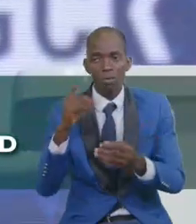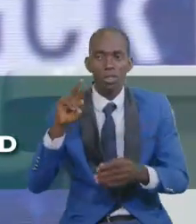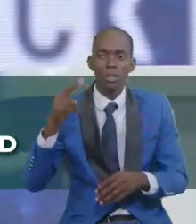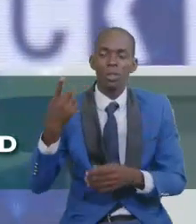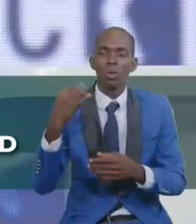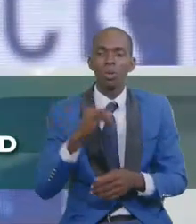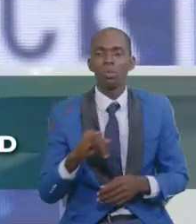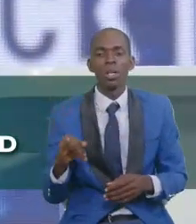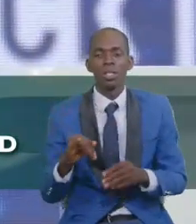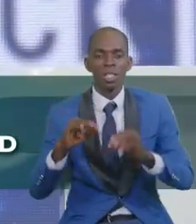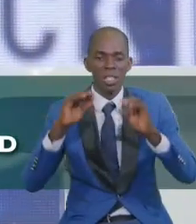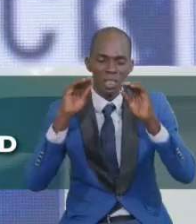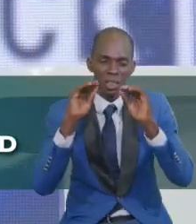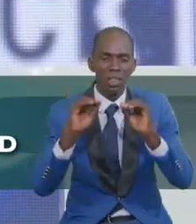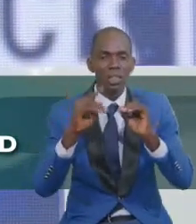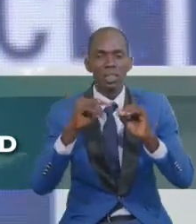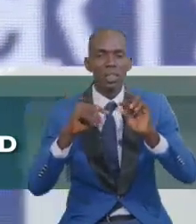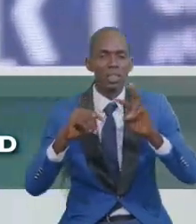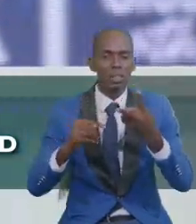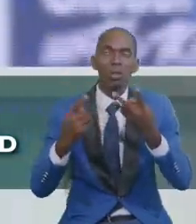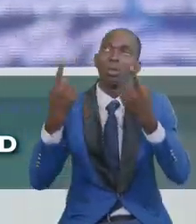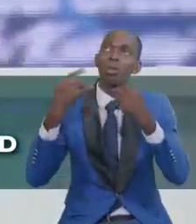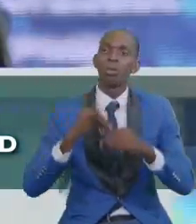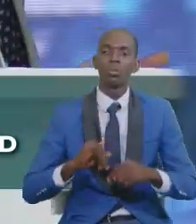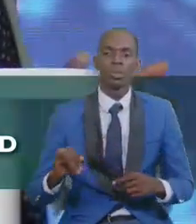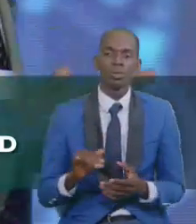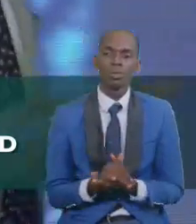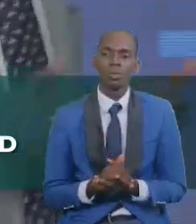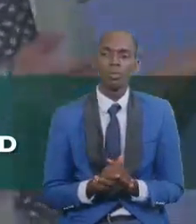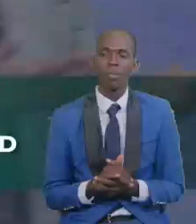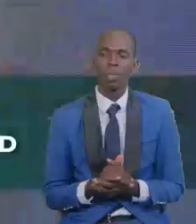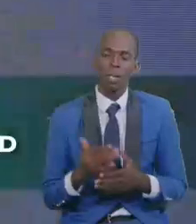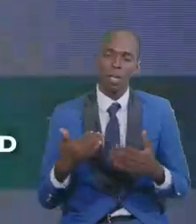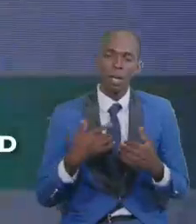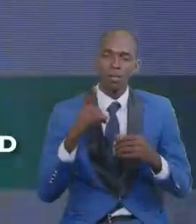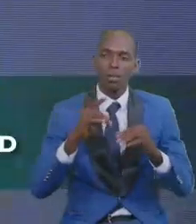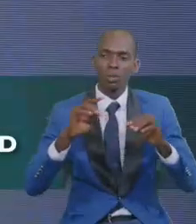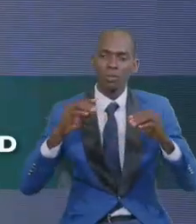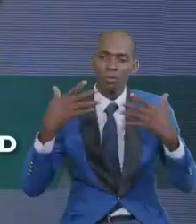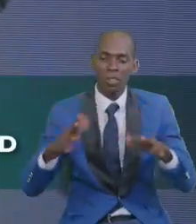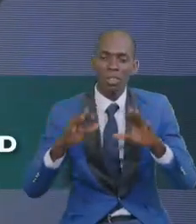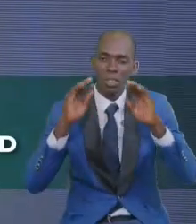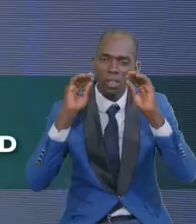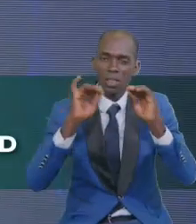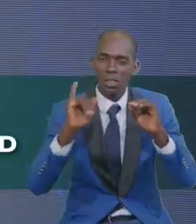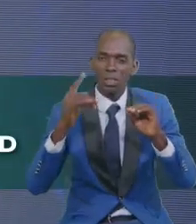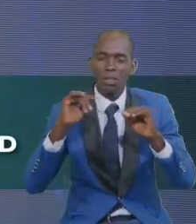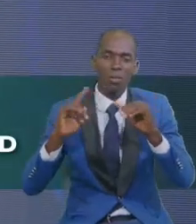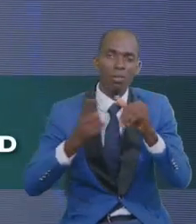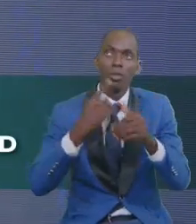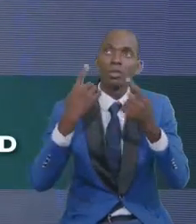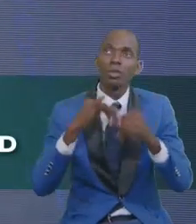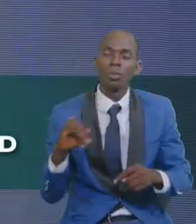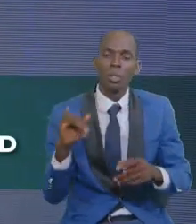Teach the second coming. But have you taught the first coming? That he came